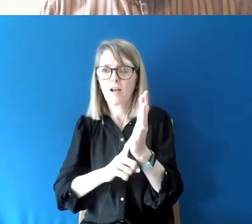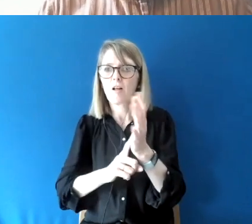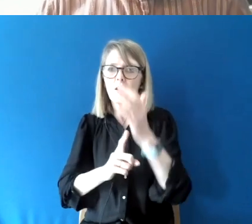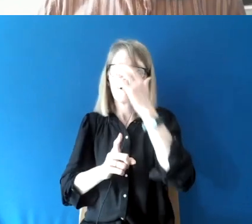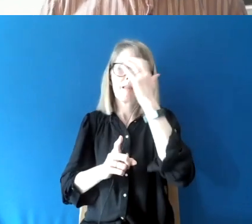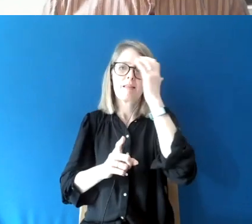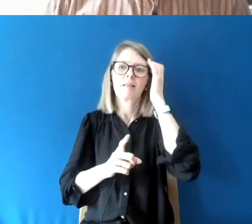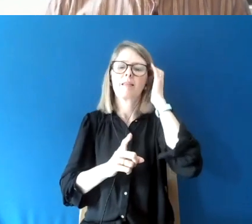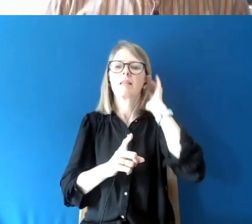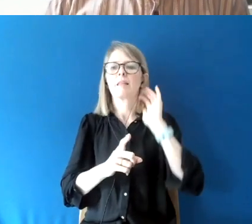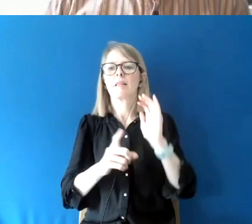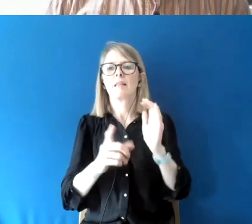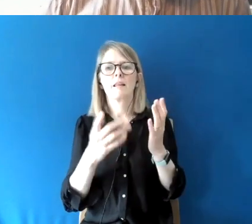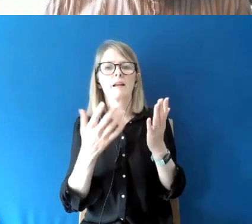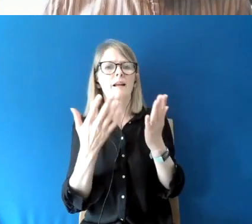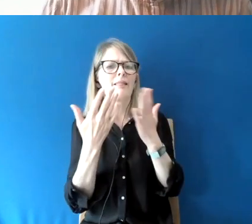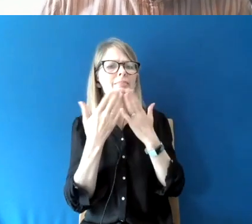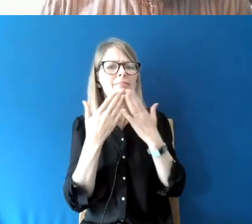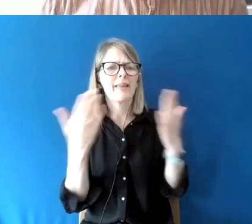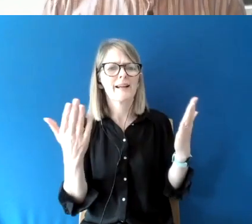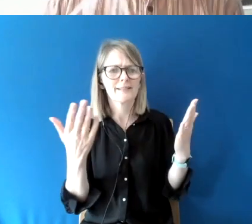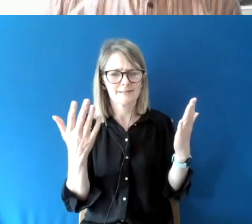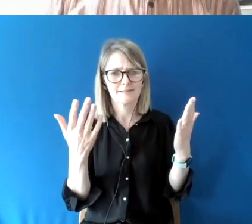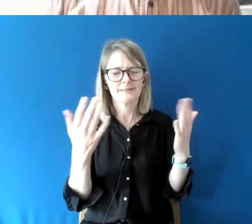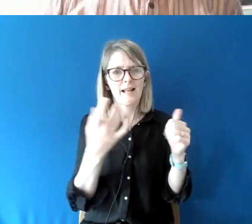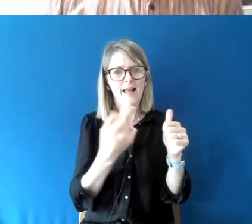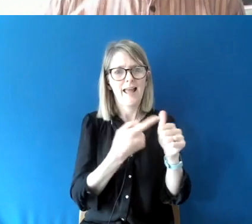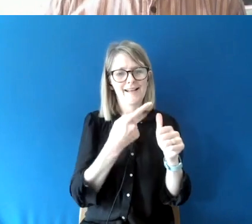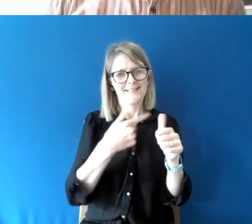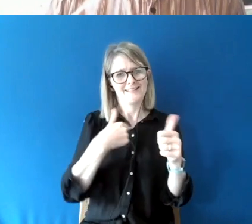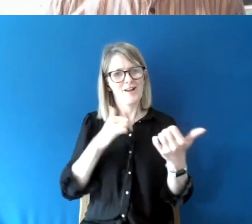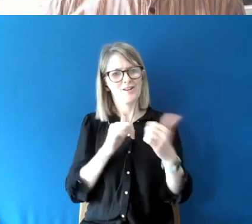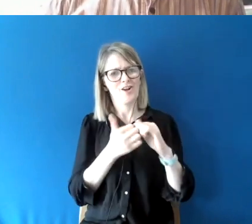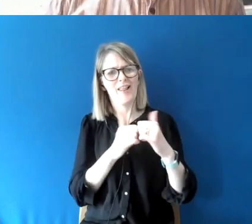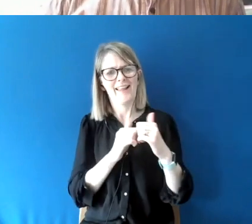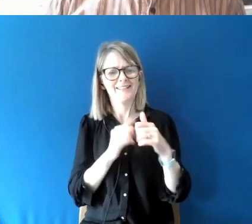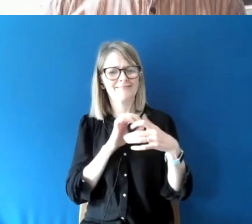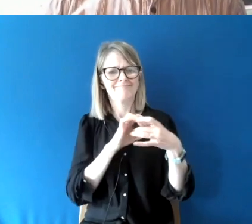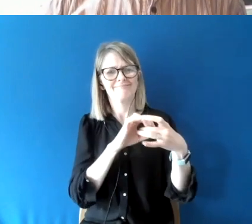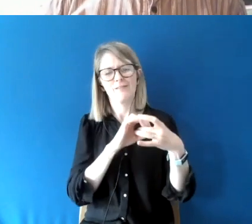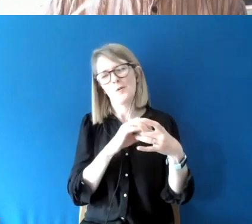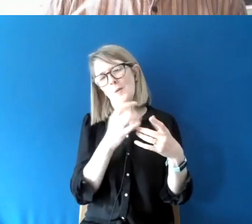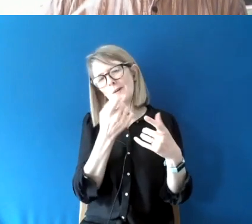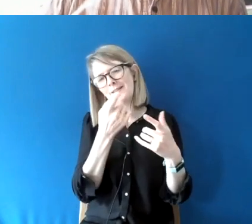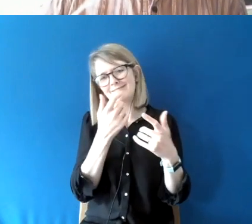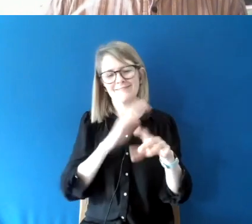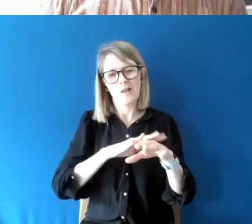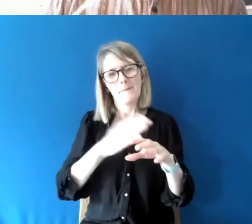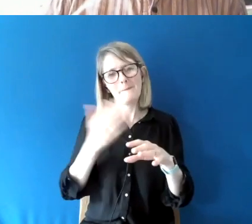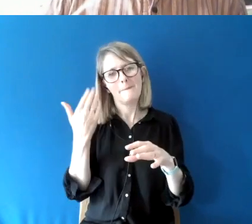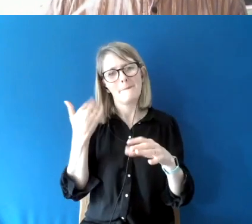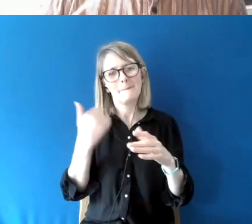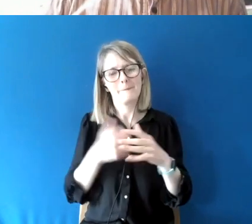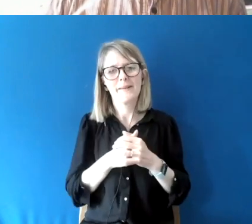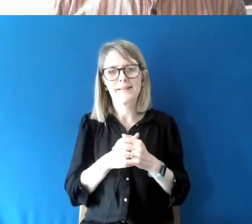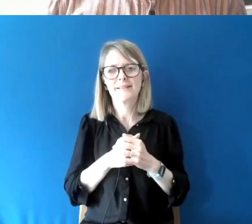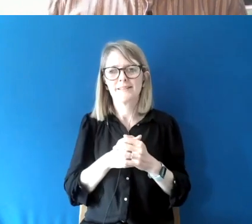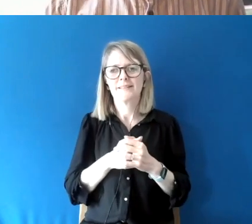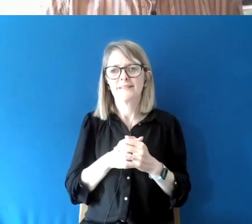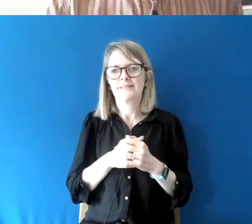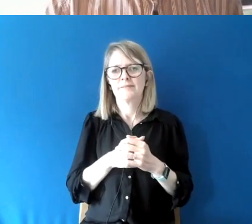Anderson, many thanks. Anderson and I were colleagues together for a little while. I think